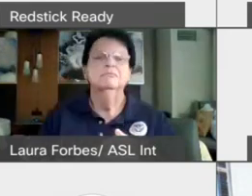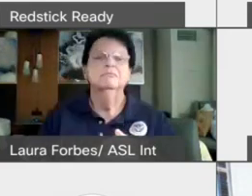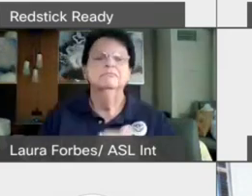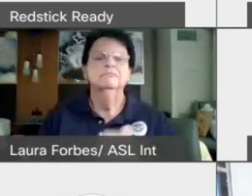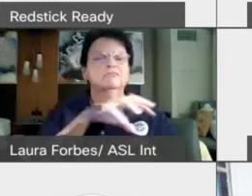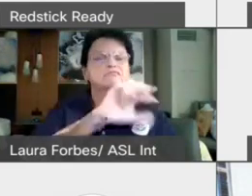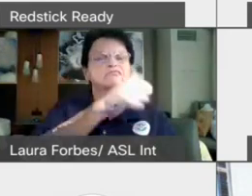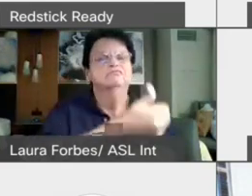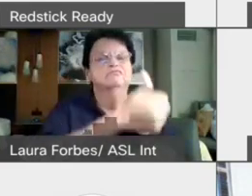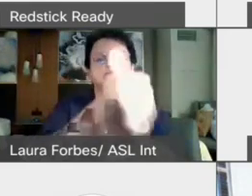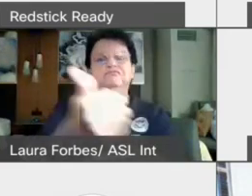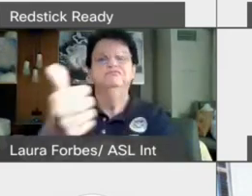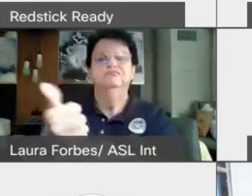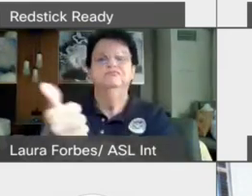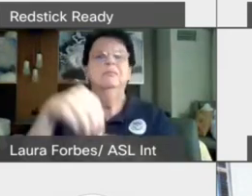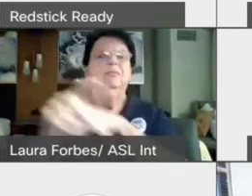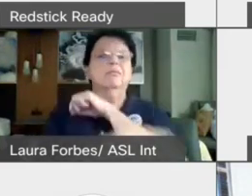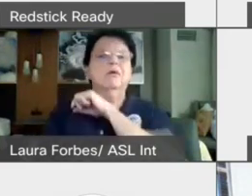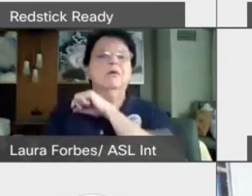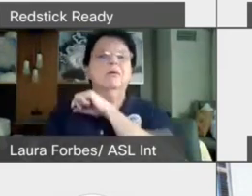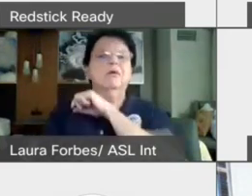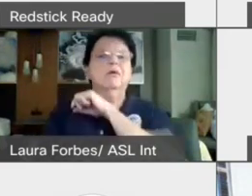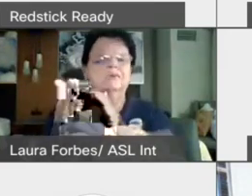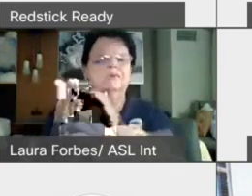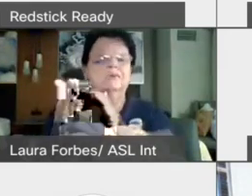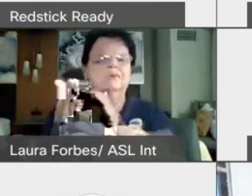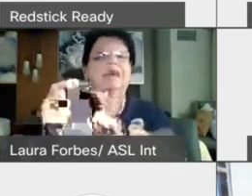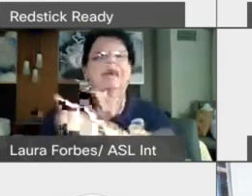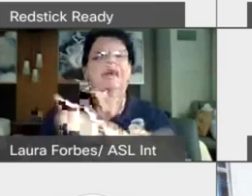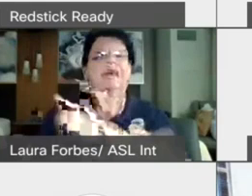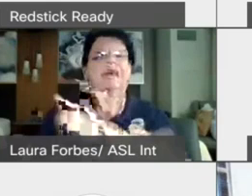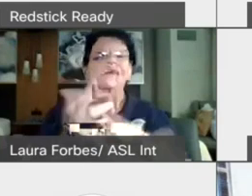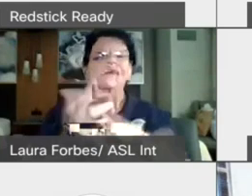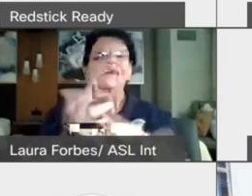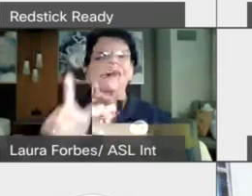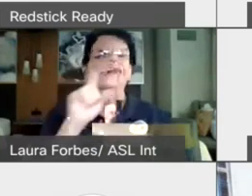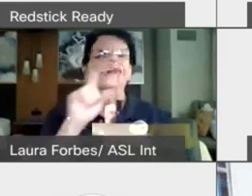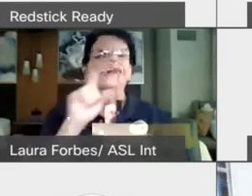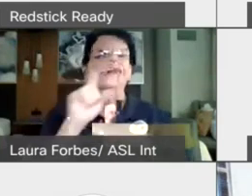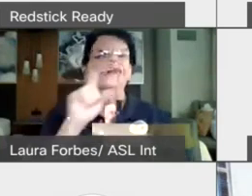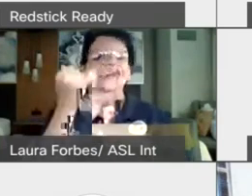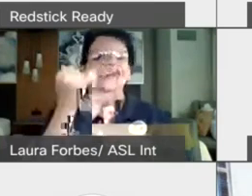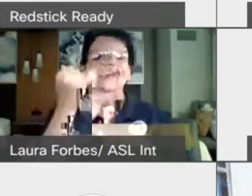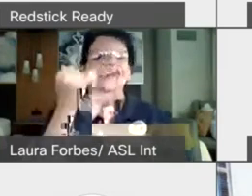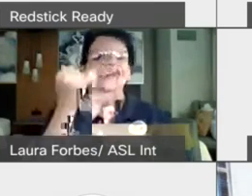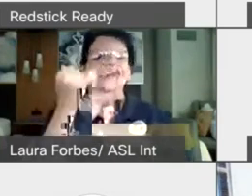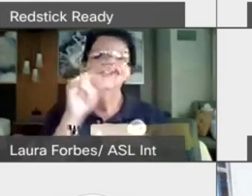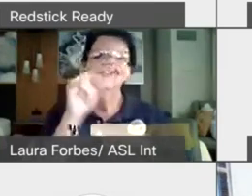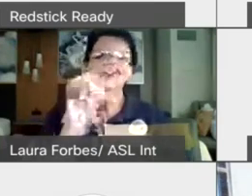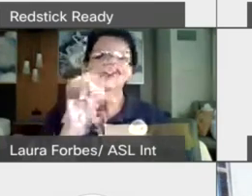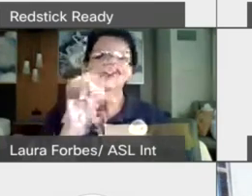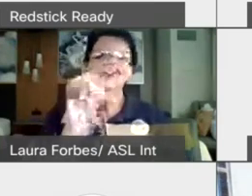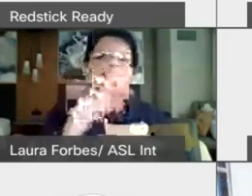parish. We have all the assets we would need in case the storm does affect us. We will activate